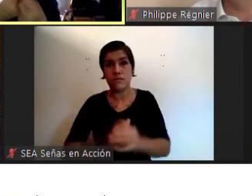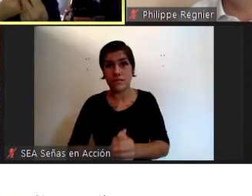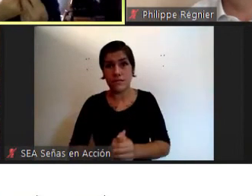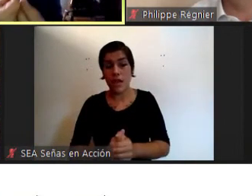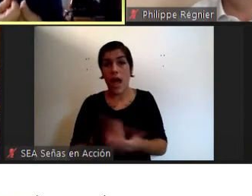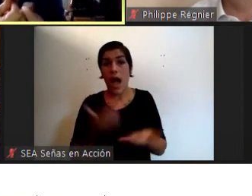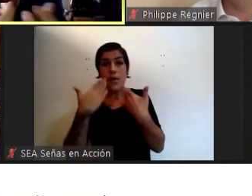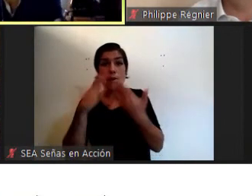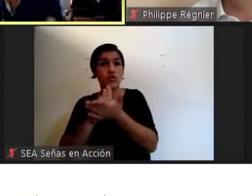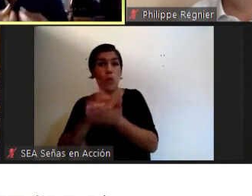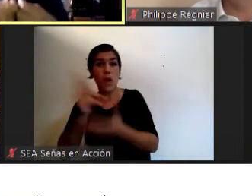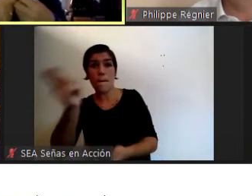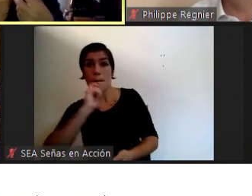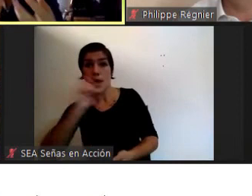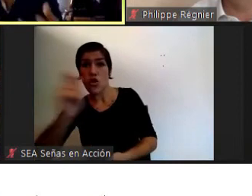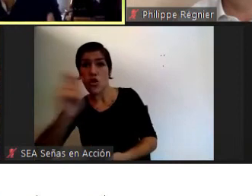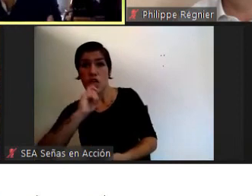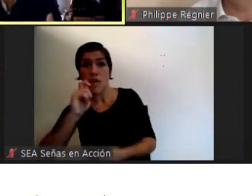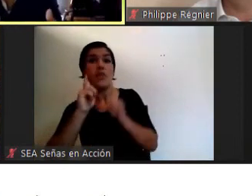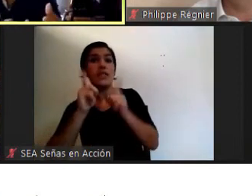that puts at stake